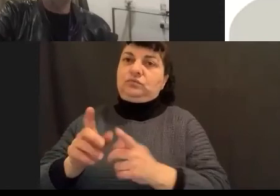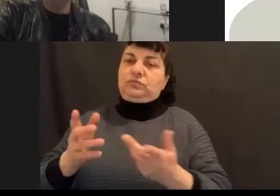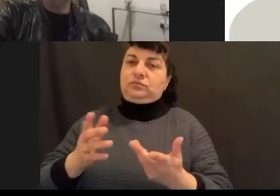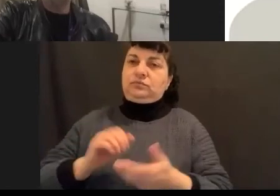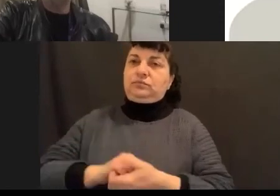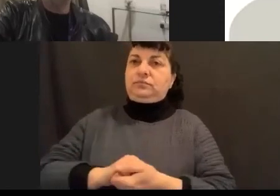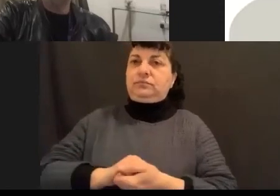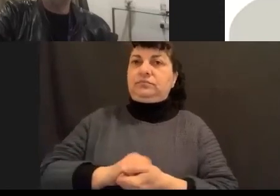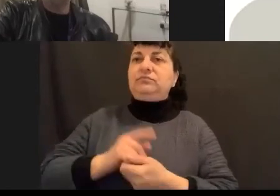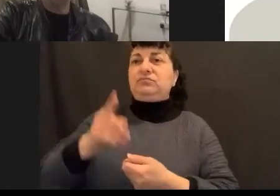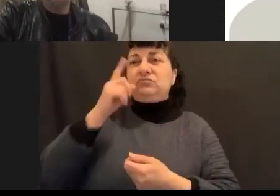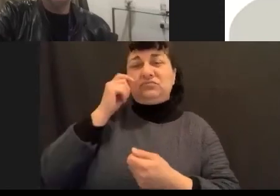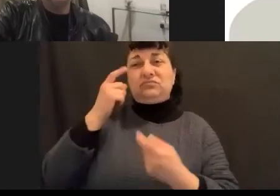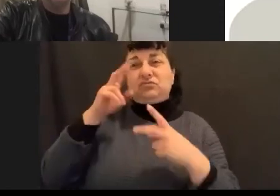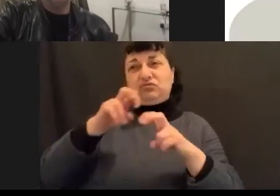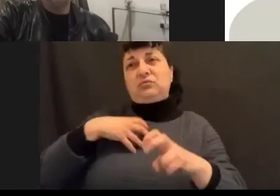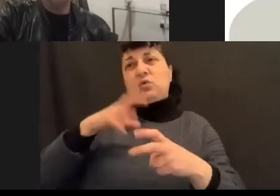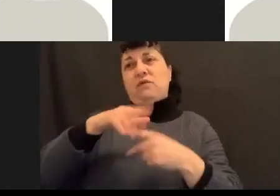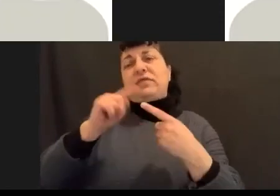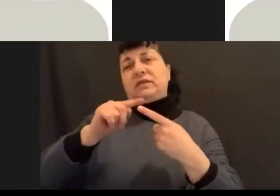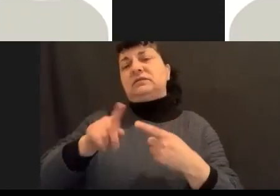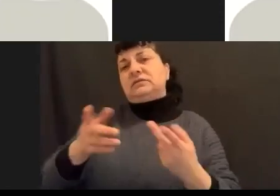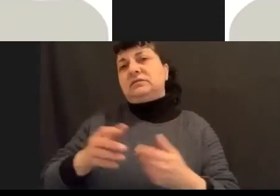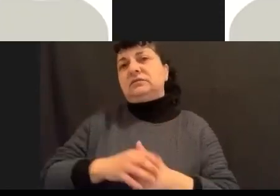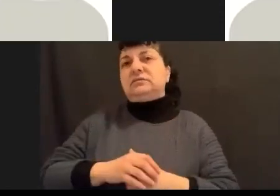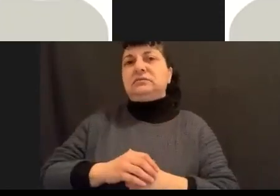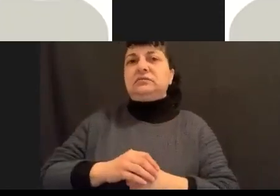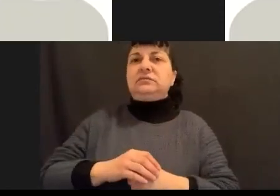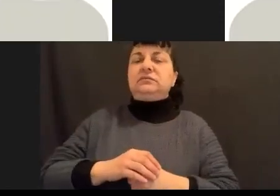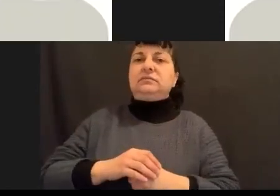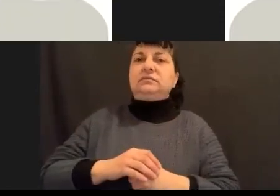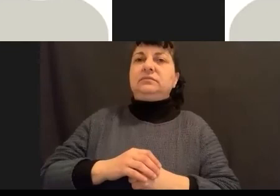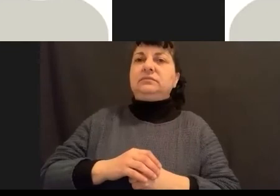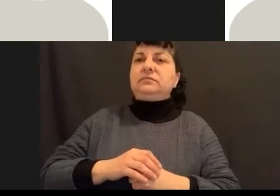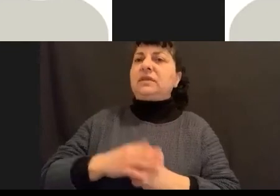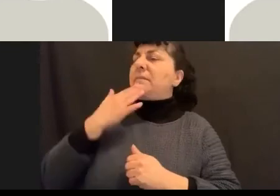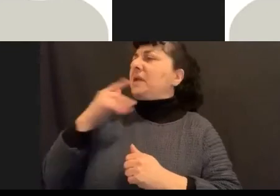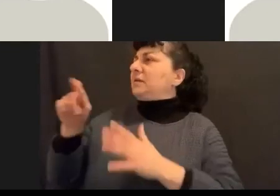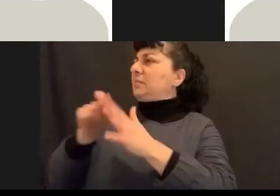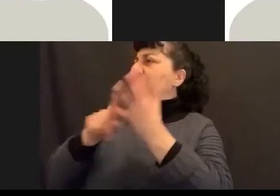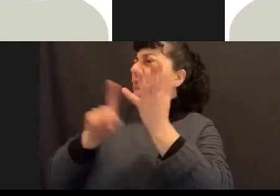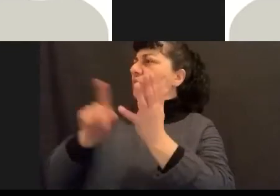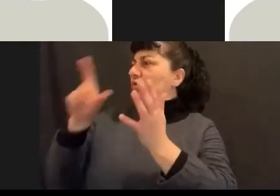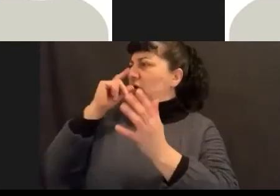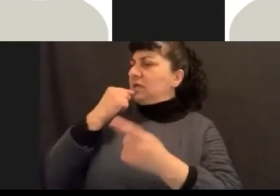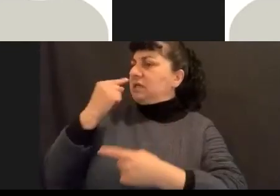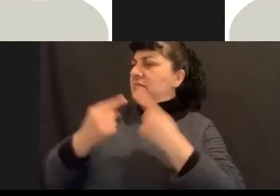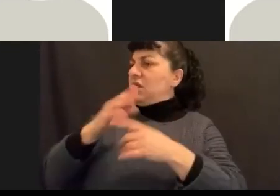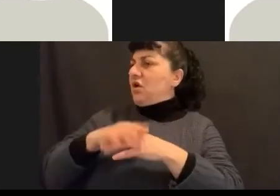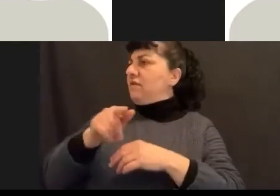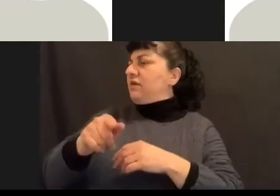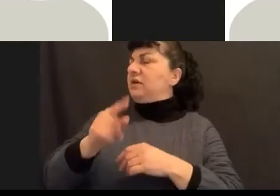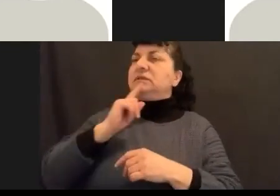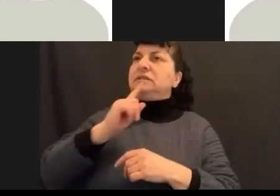explore. Okay. Paul, just could you comment on the question that is in relation to if there's a